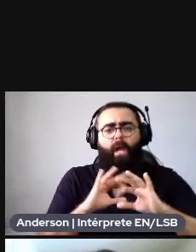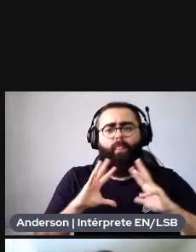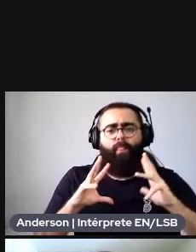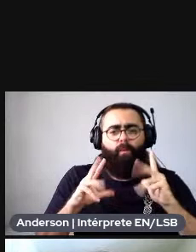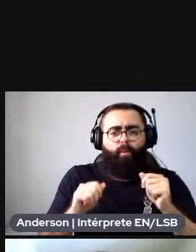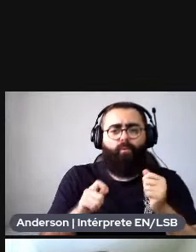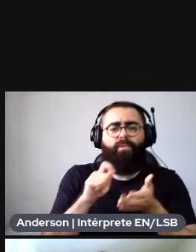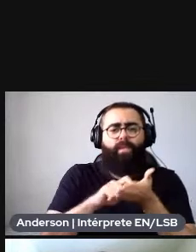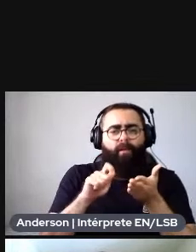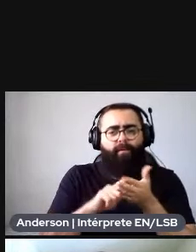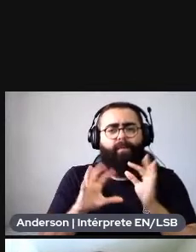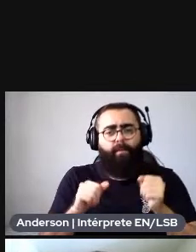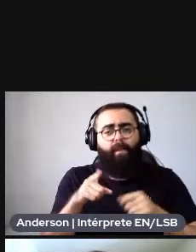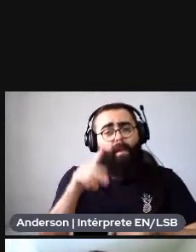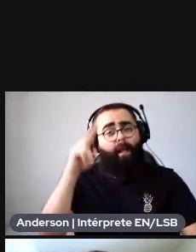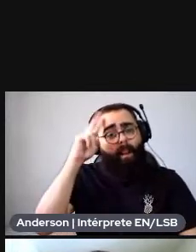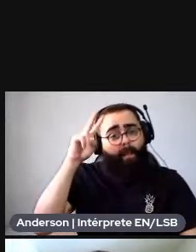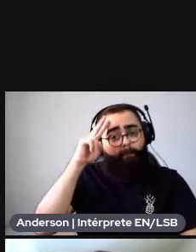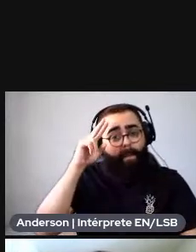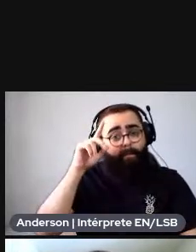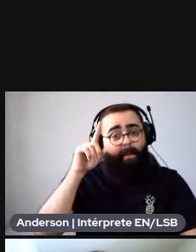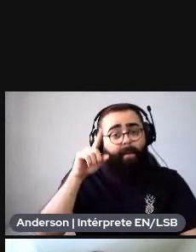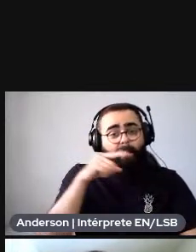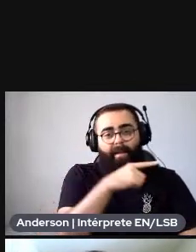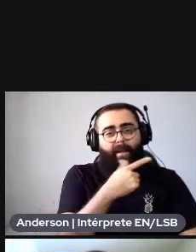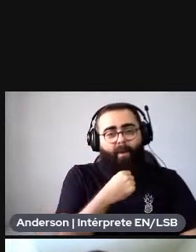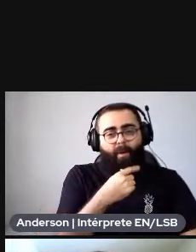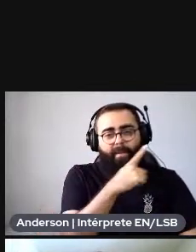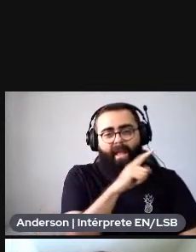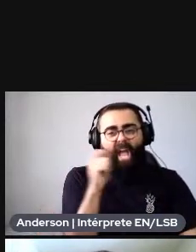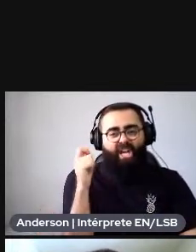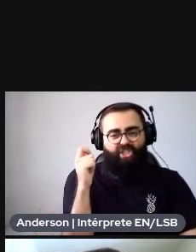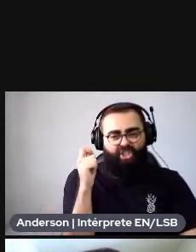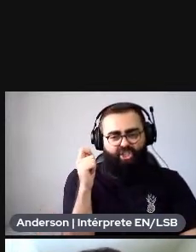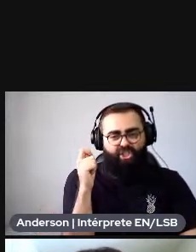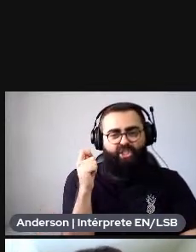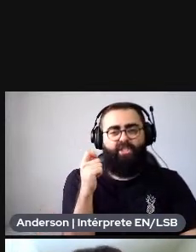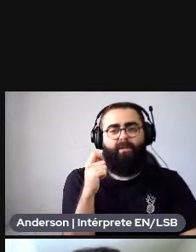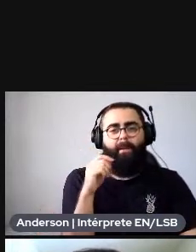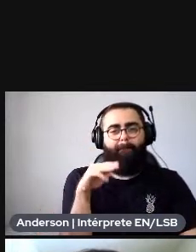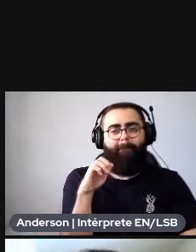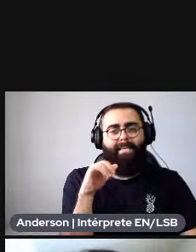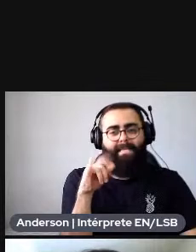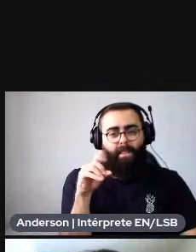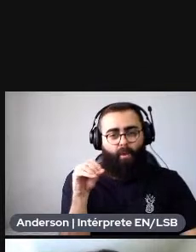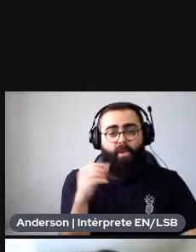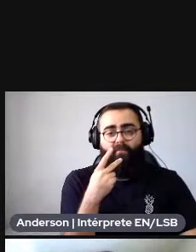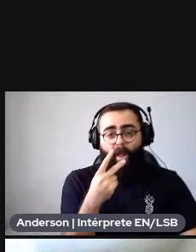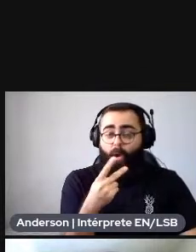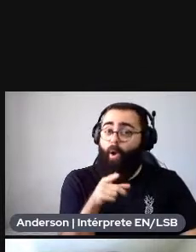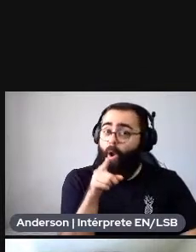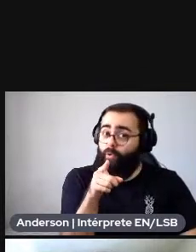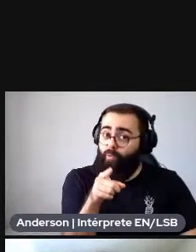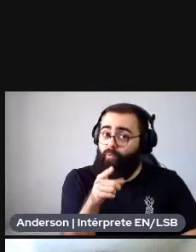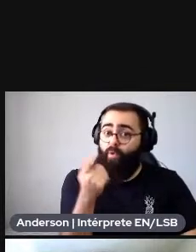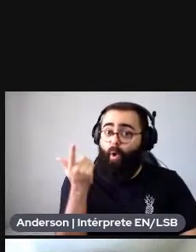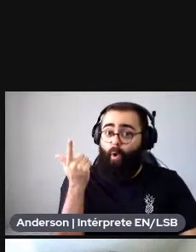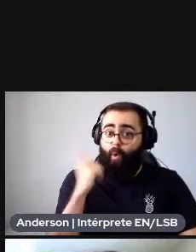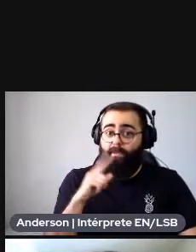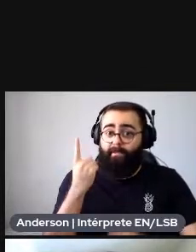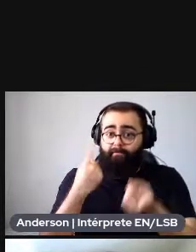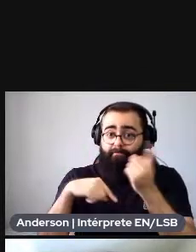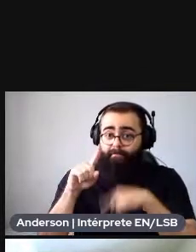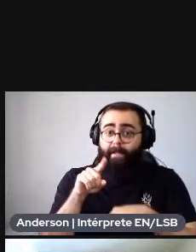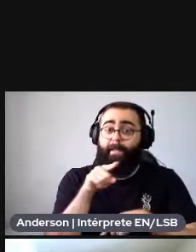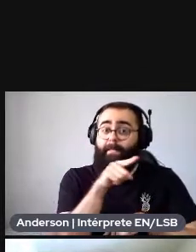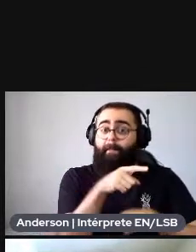Remember what the little Argentinian Macedonian Fernando said? Correcting is the key to success. Correcting is